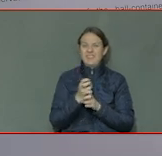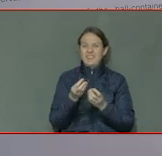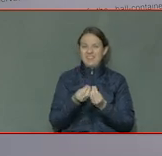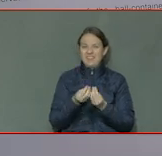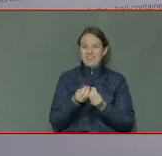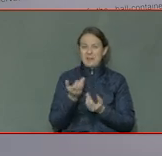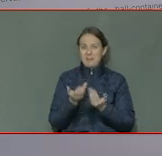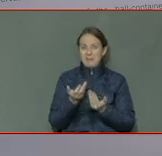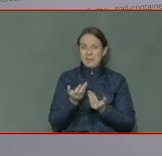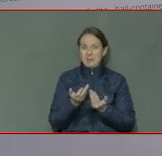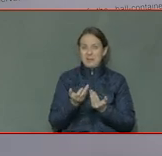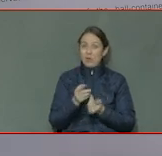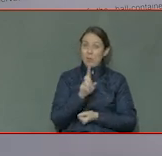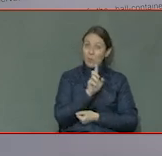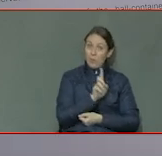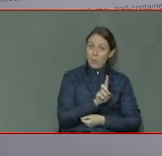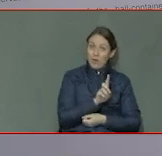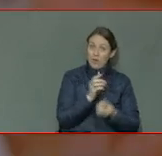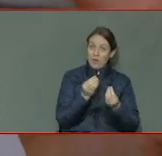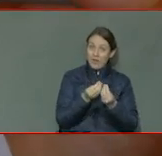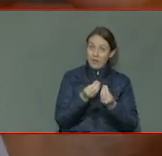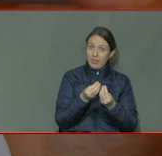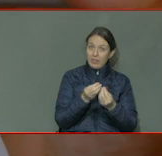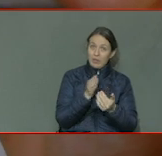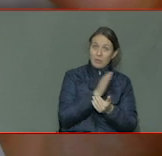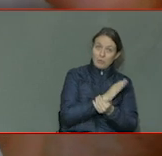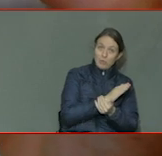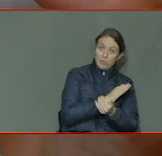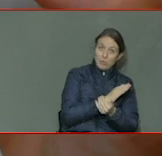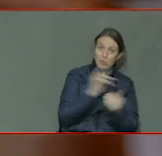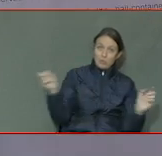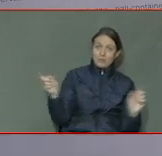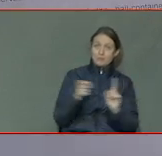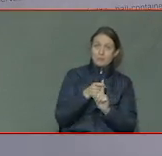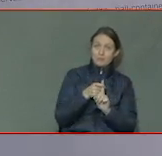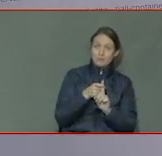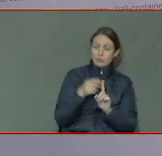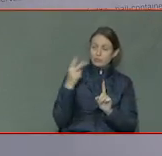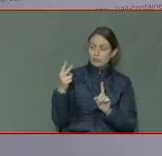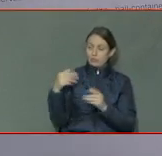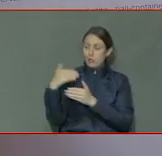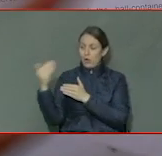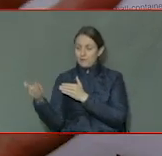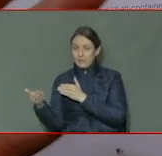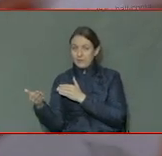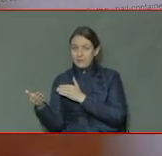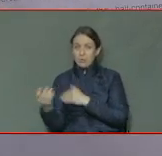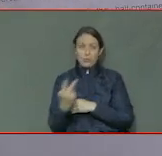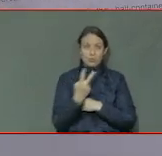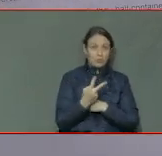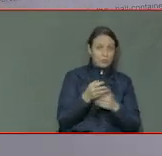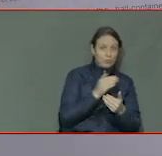have one object beforehand and two after the collision, or two before, two